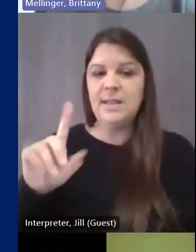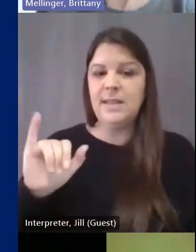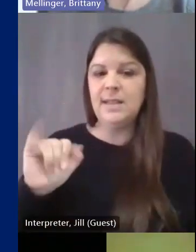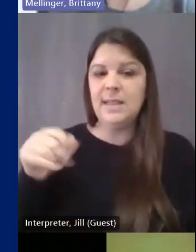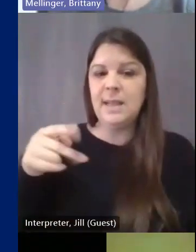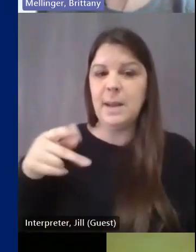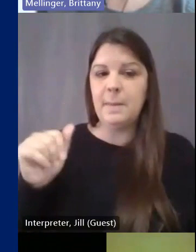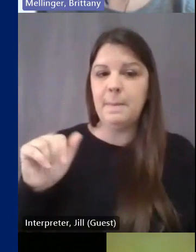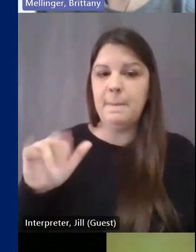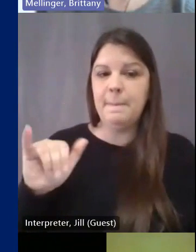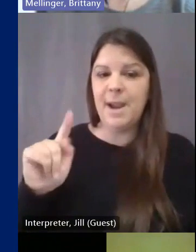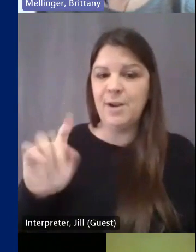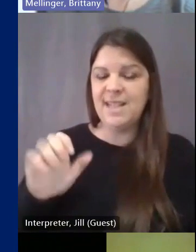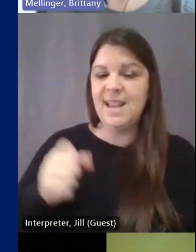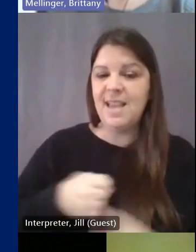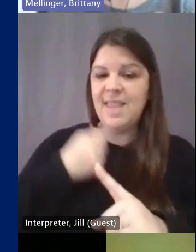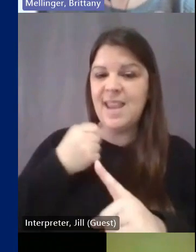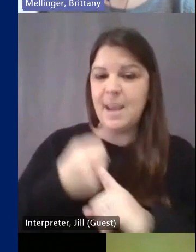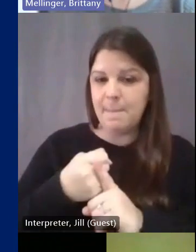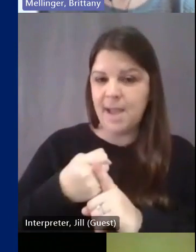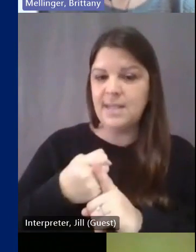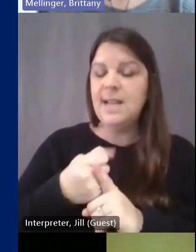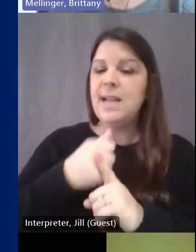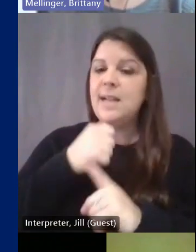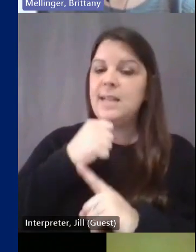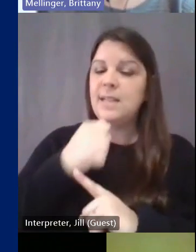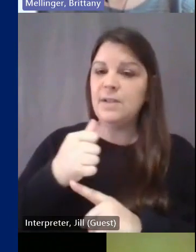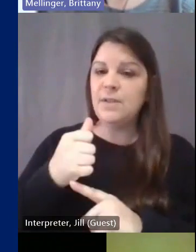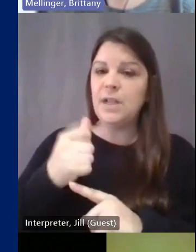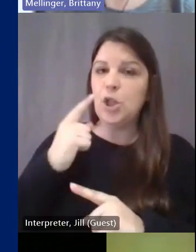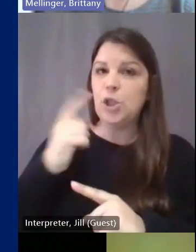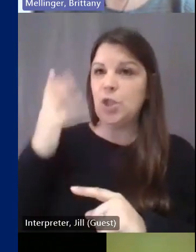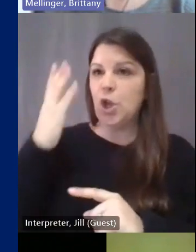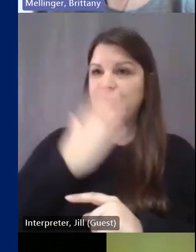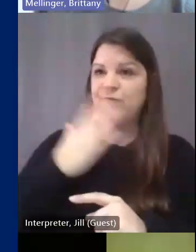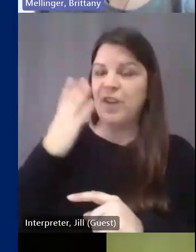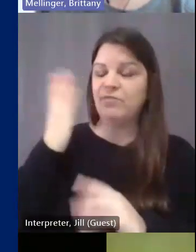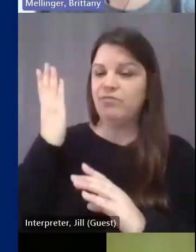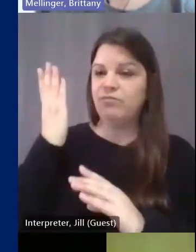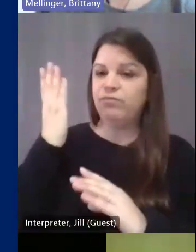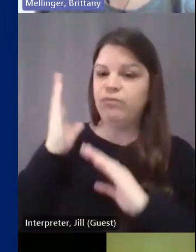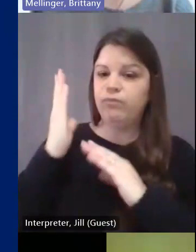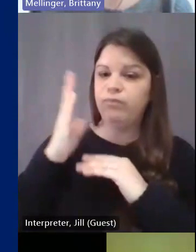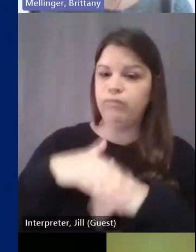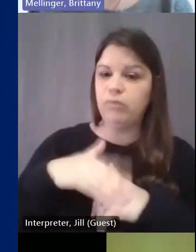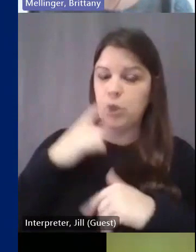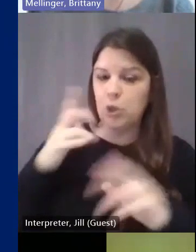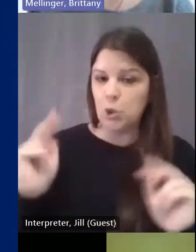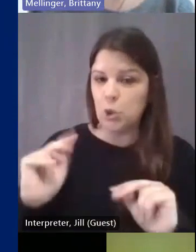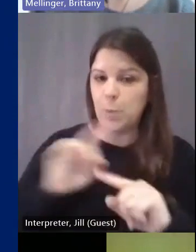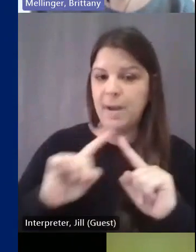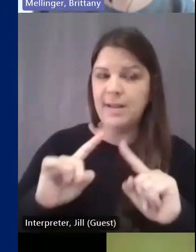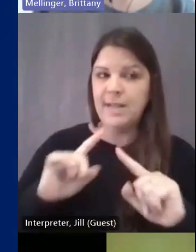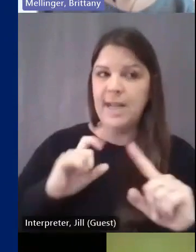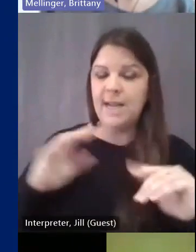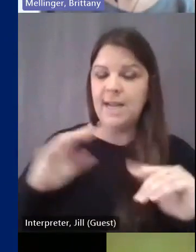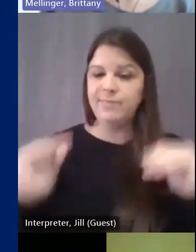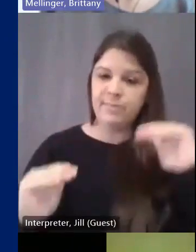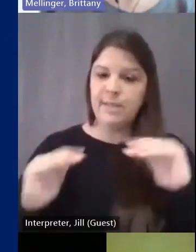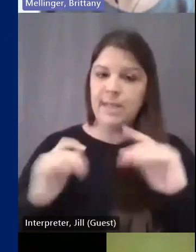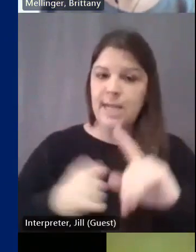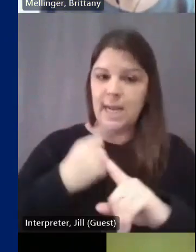a little bit more subtle. So it's a policy that looks neutral on its face, but it has a disproportionate impact on members of a